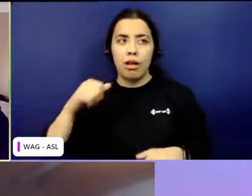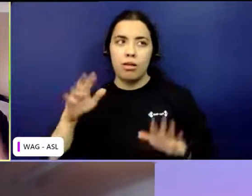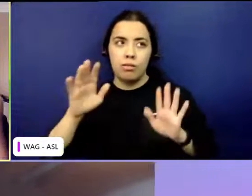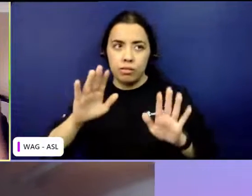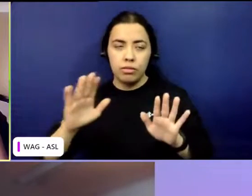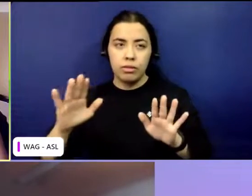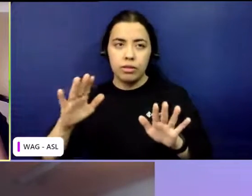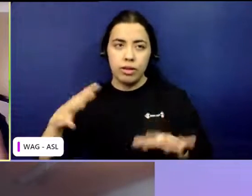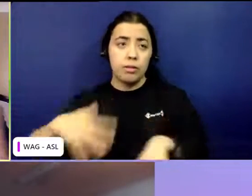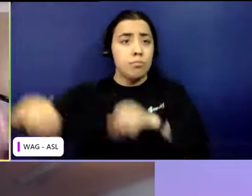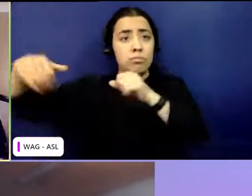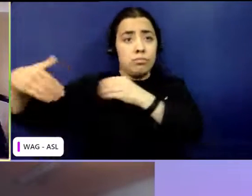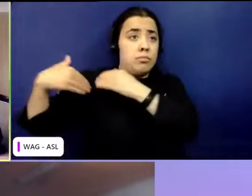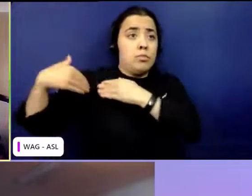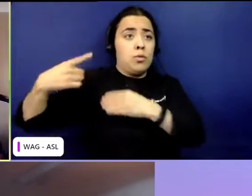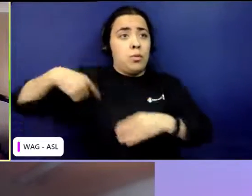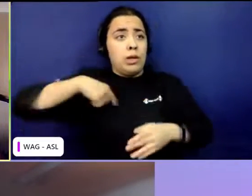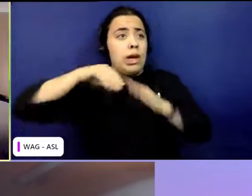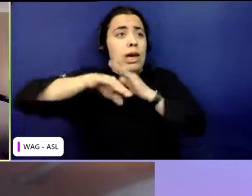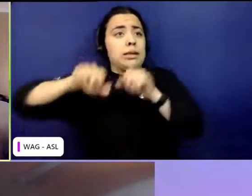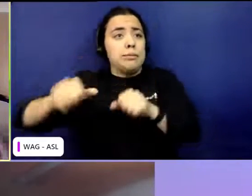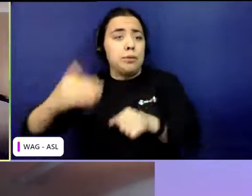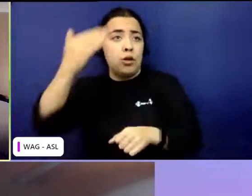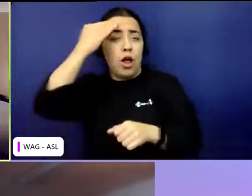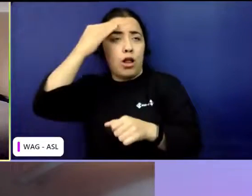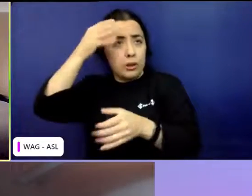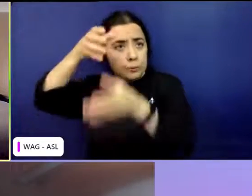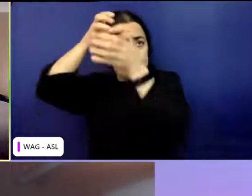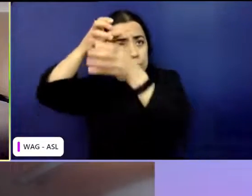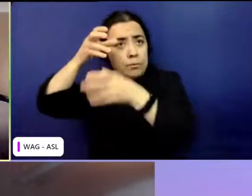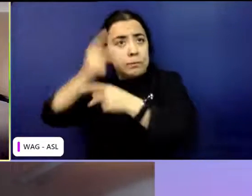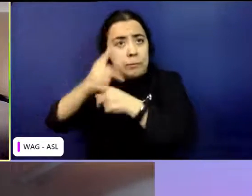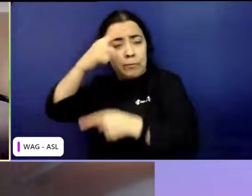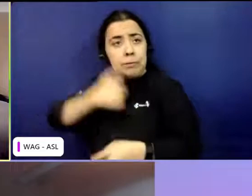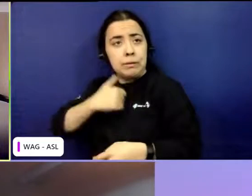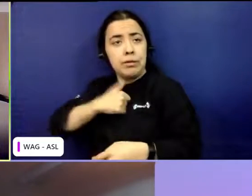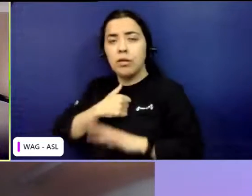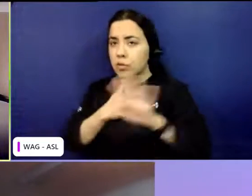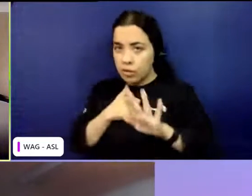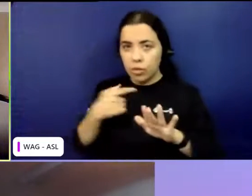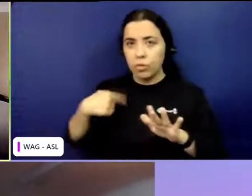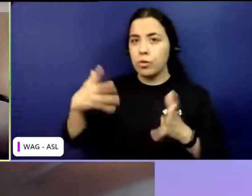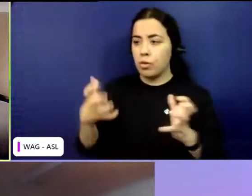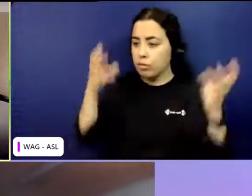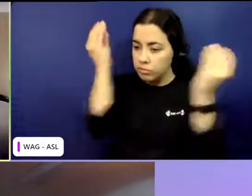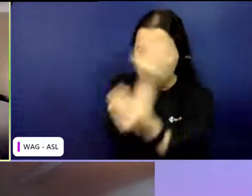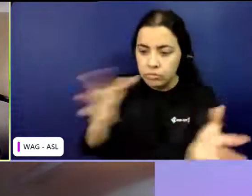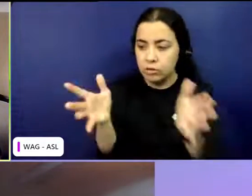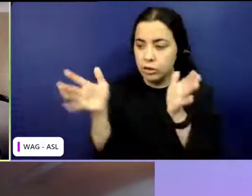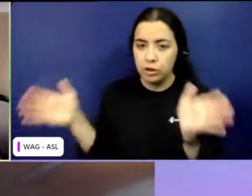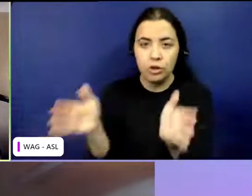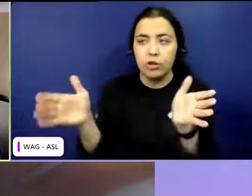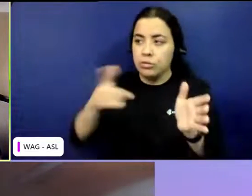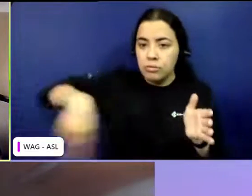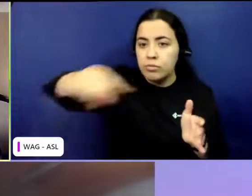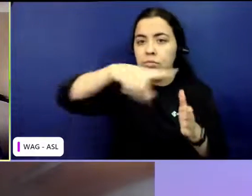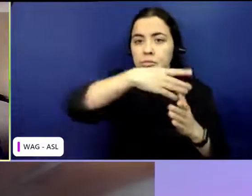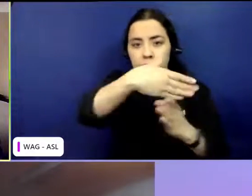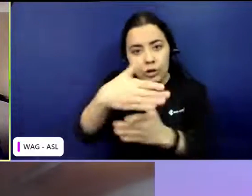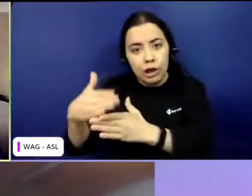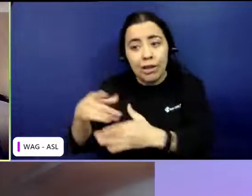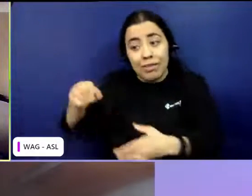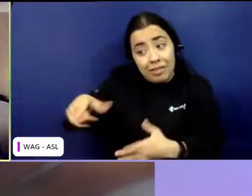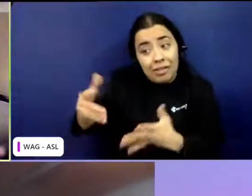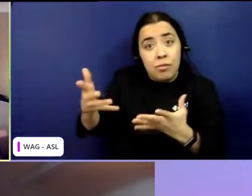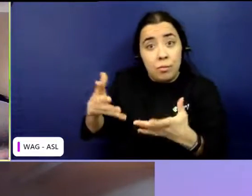this accessibility knowledge. We want to educate and we want to encourage our team members outside of our accessibility team, so they too